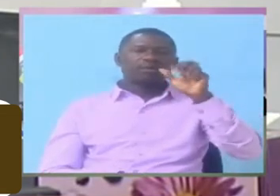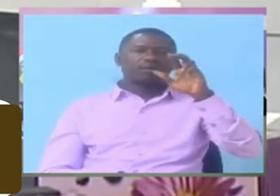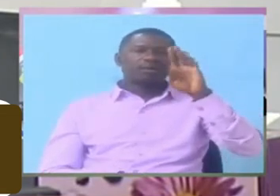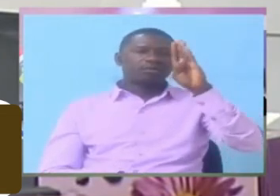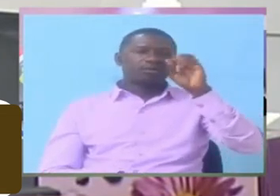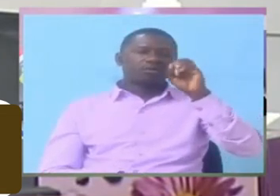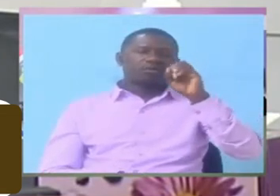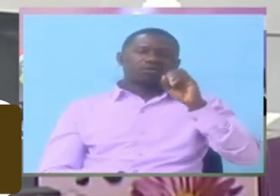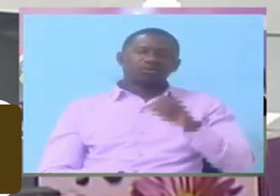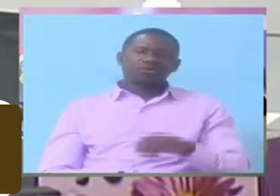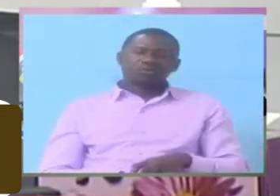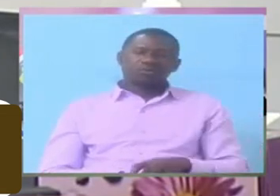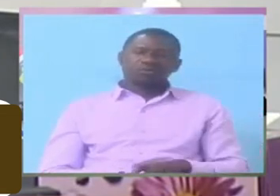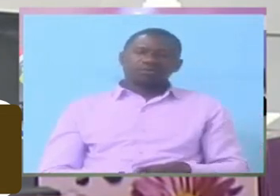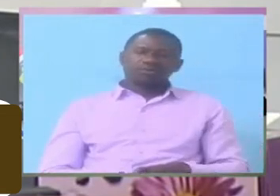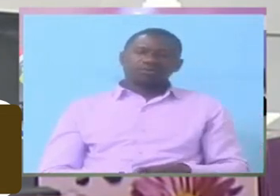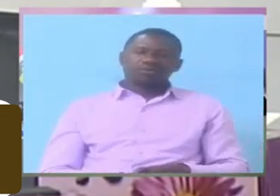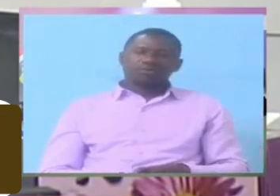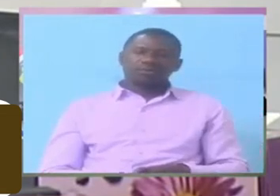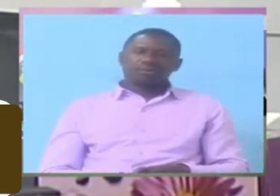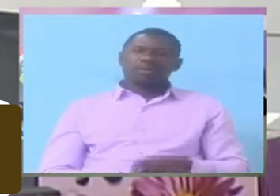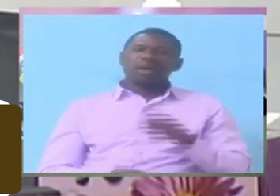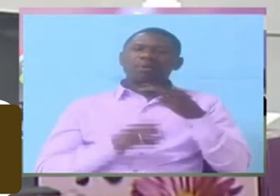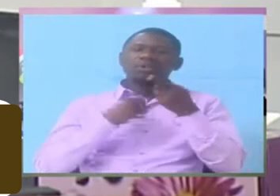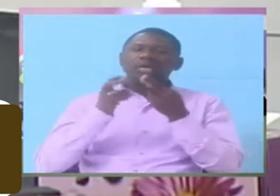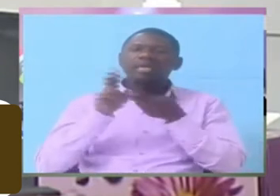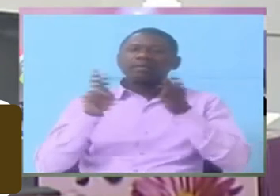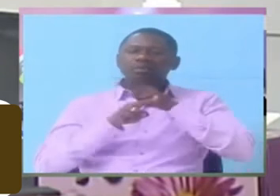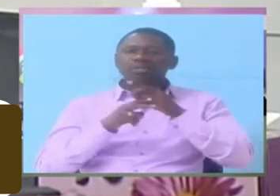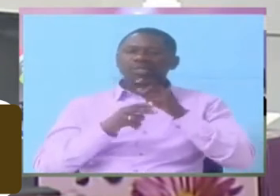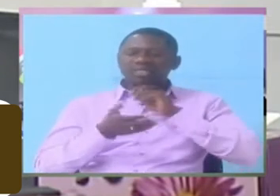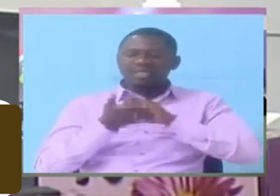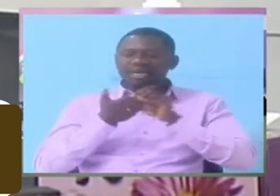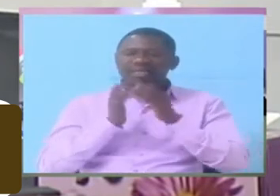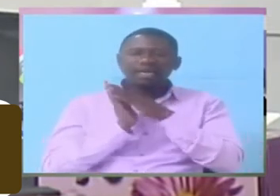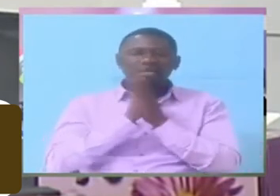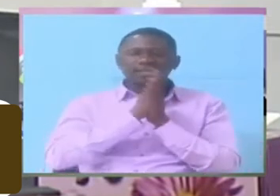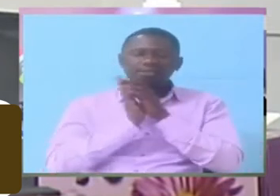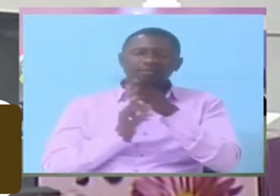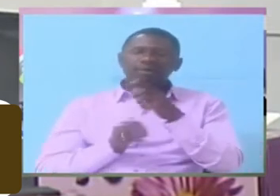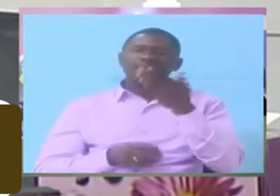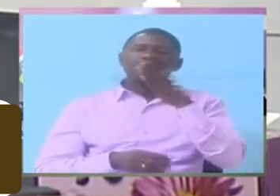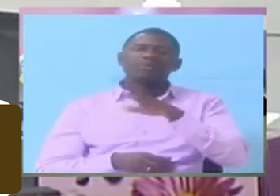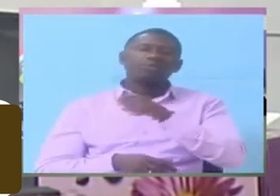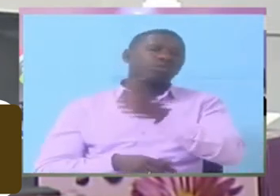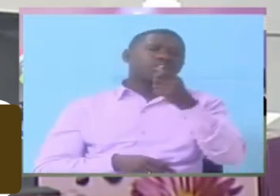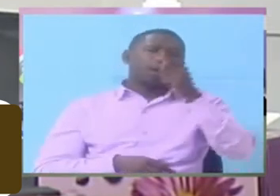On a flimsy report that was filed against him by another police officer. And the police do kula dole